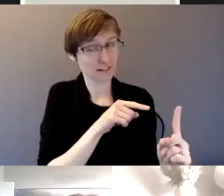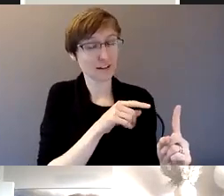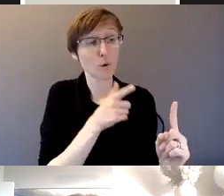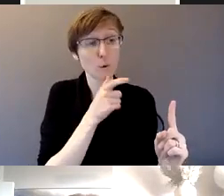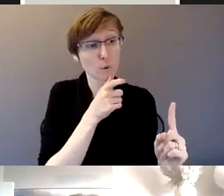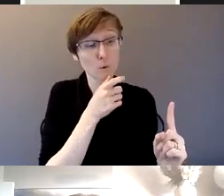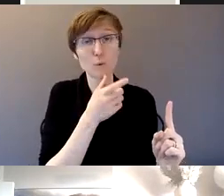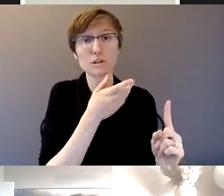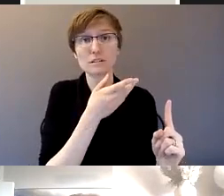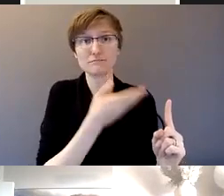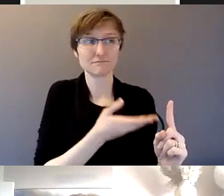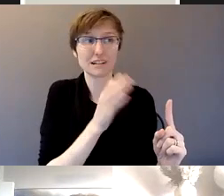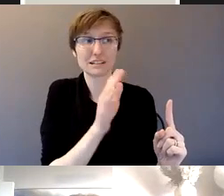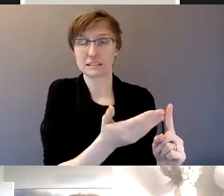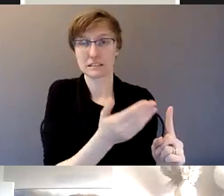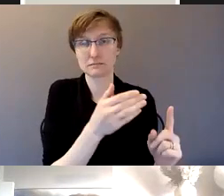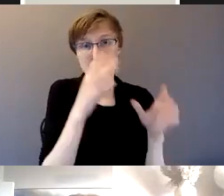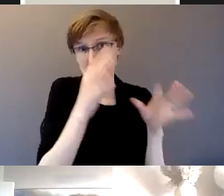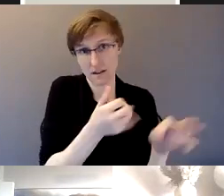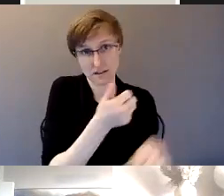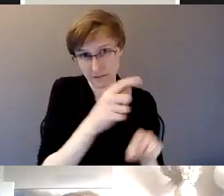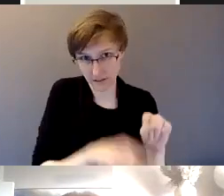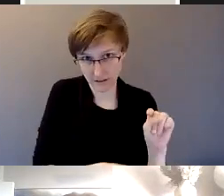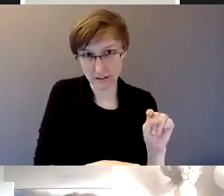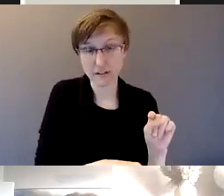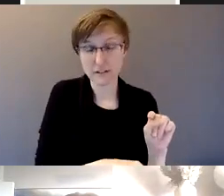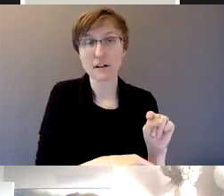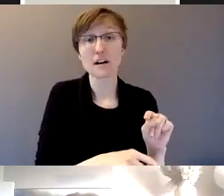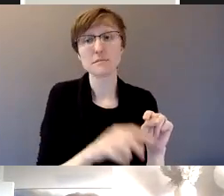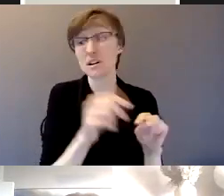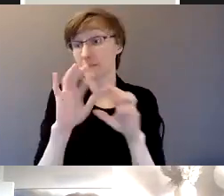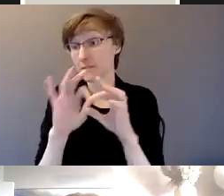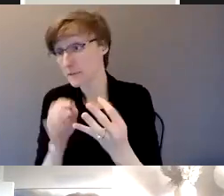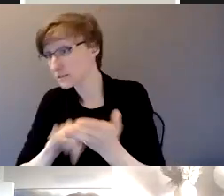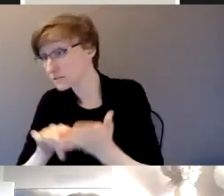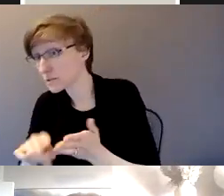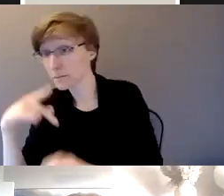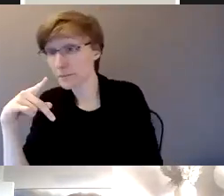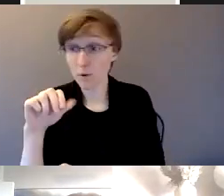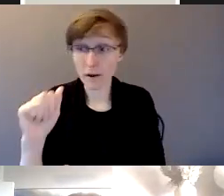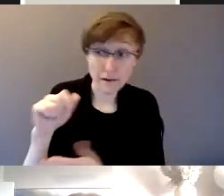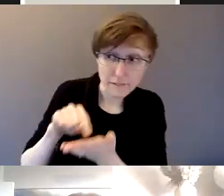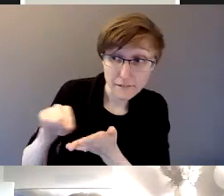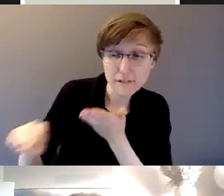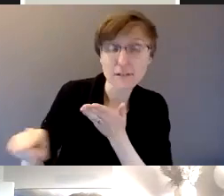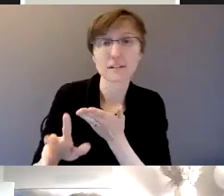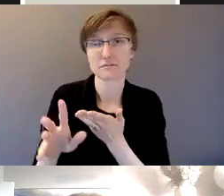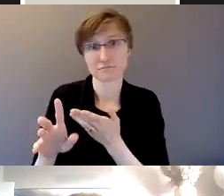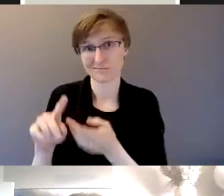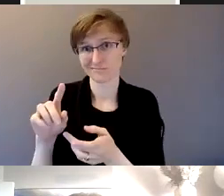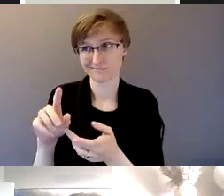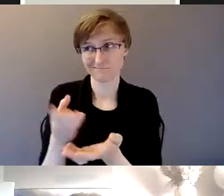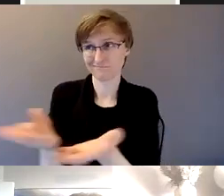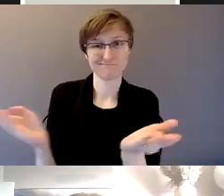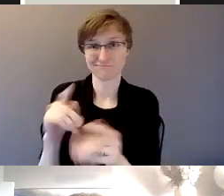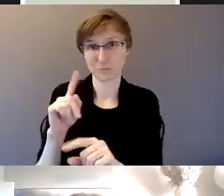We can't go searching for information about the POA or the other family members. The only way we could get POA information is in their, you know, as